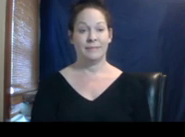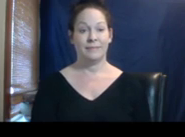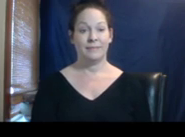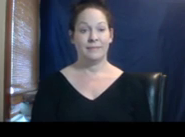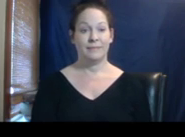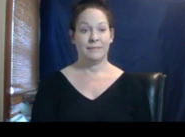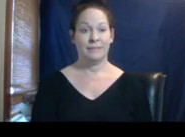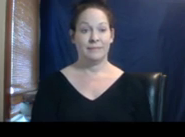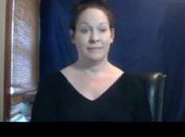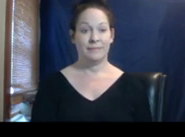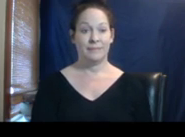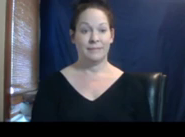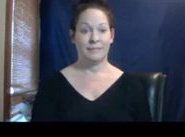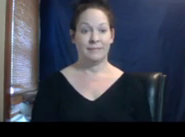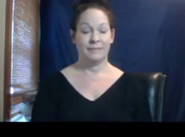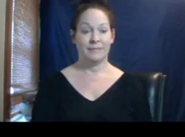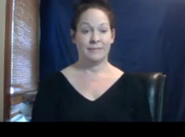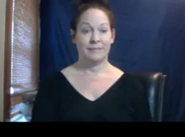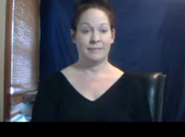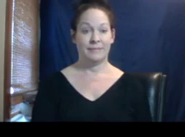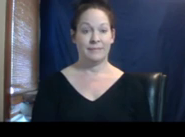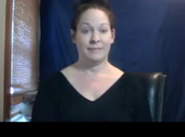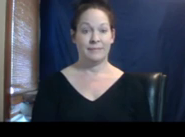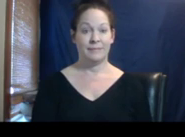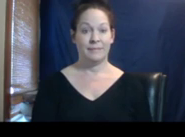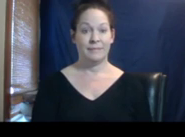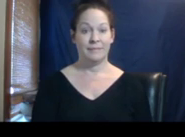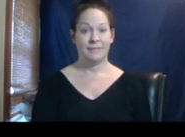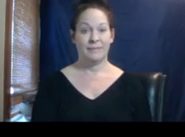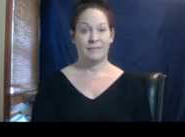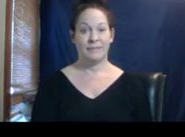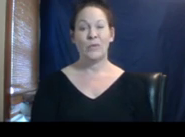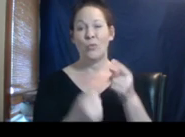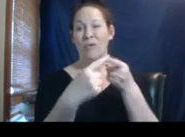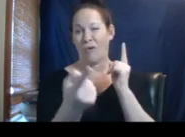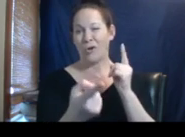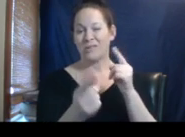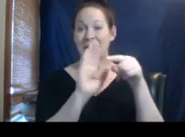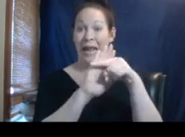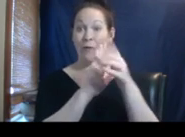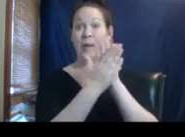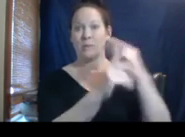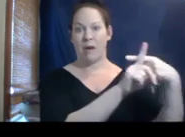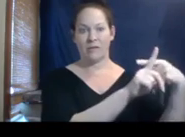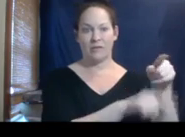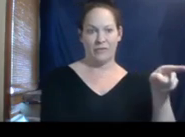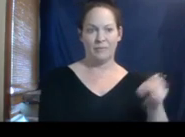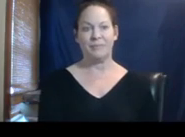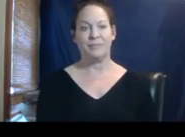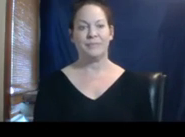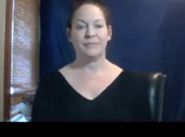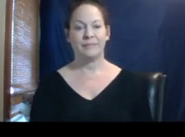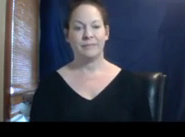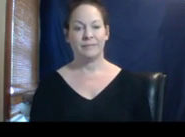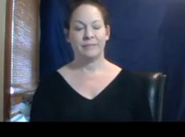is going to be a positive 3. Kind of have to reverse the sign here. And reversing the sign is the